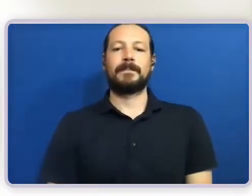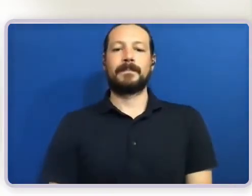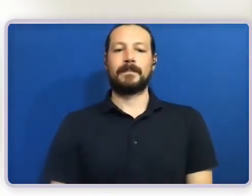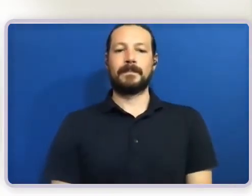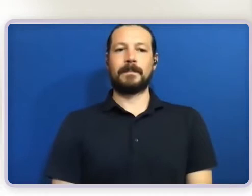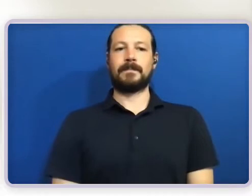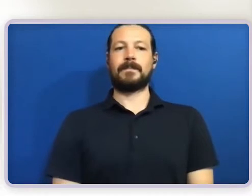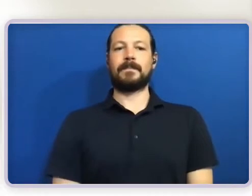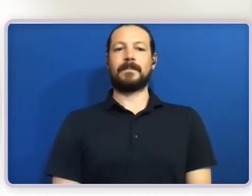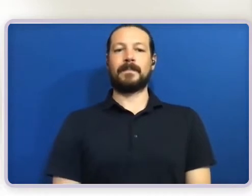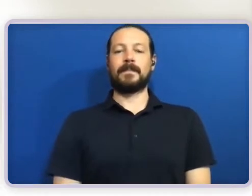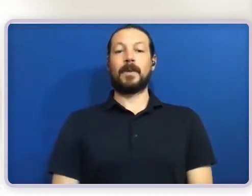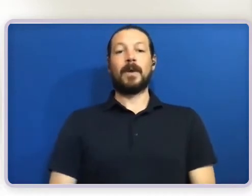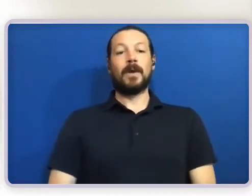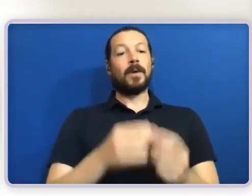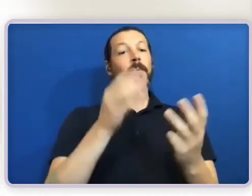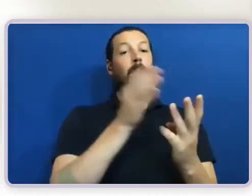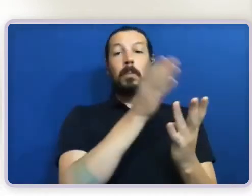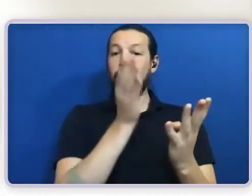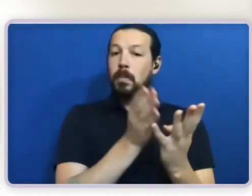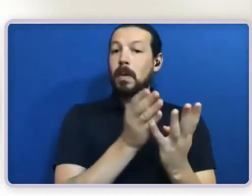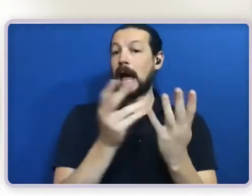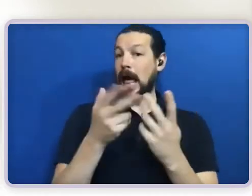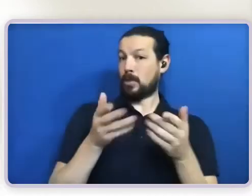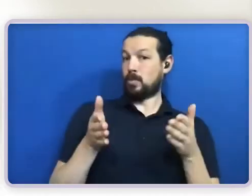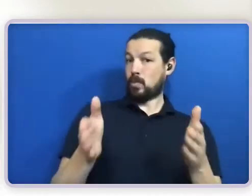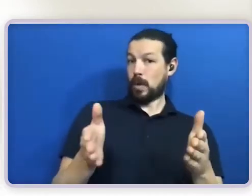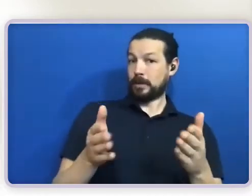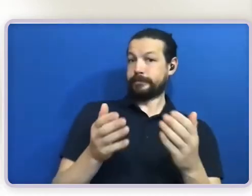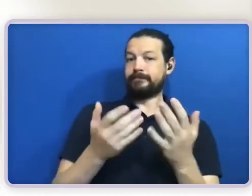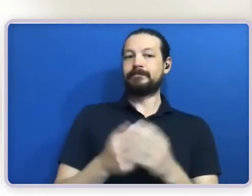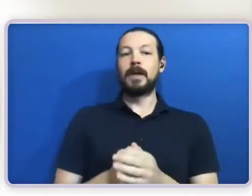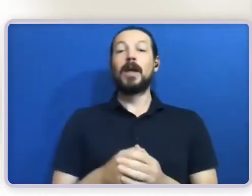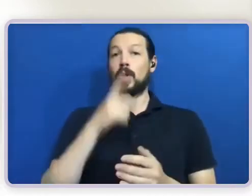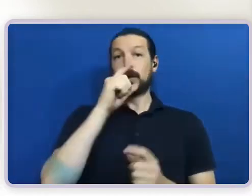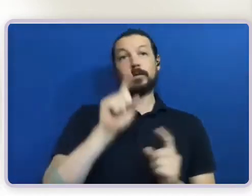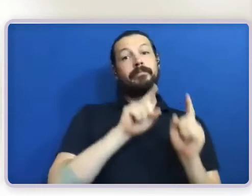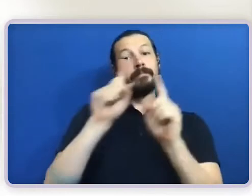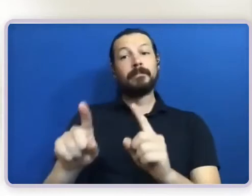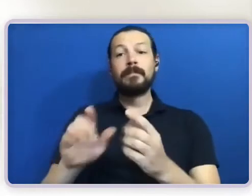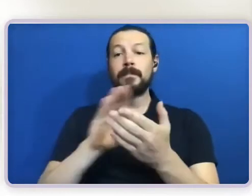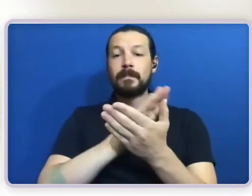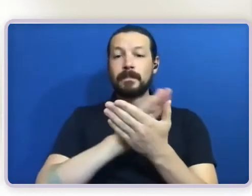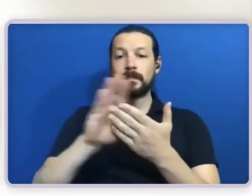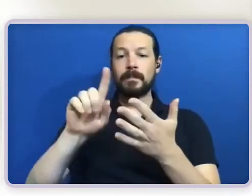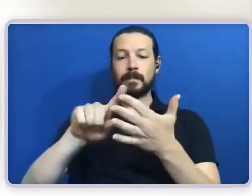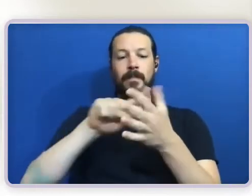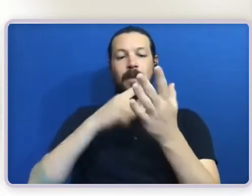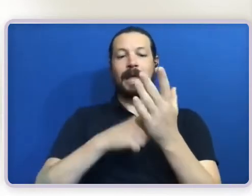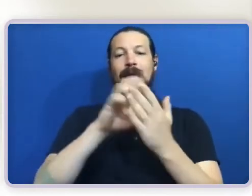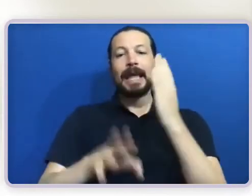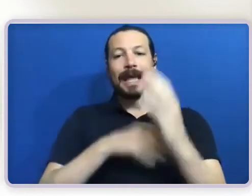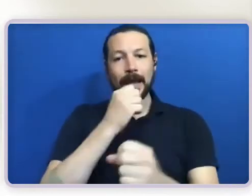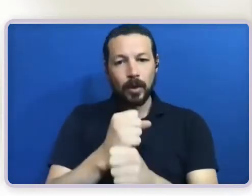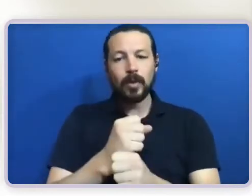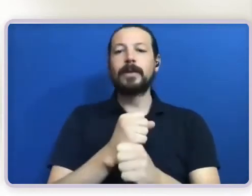Other ways that you can give evidence are at a hearing, a public hearing, or via documents.